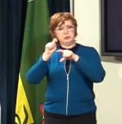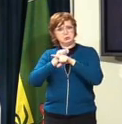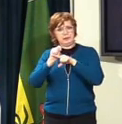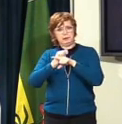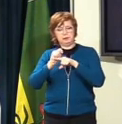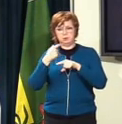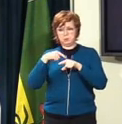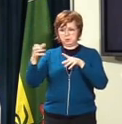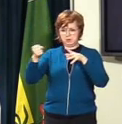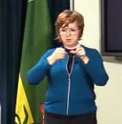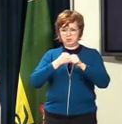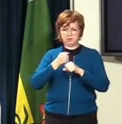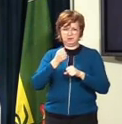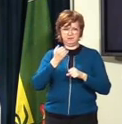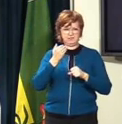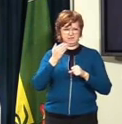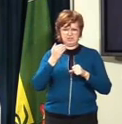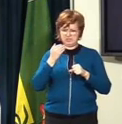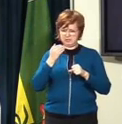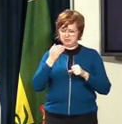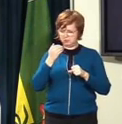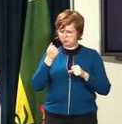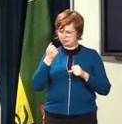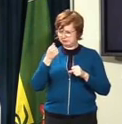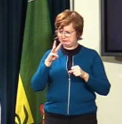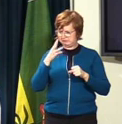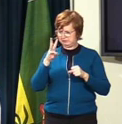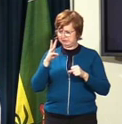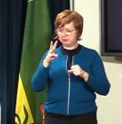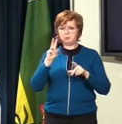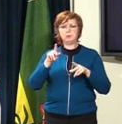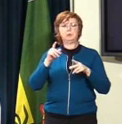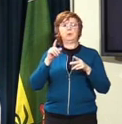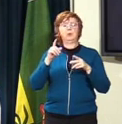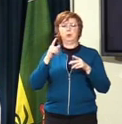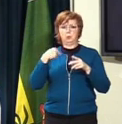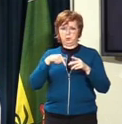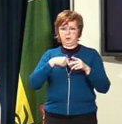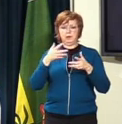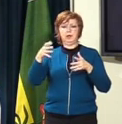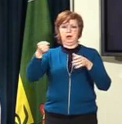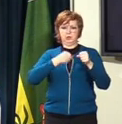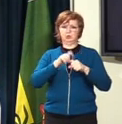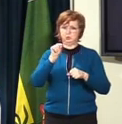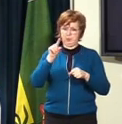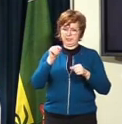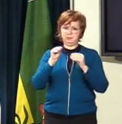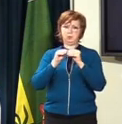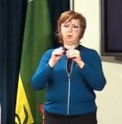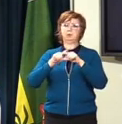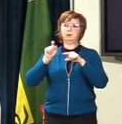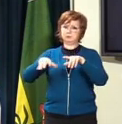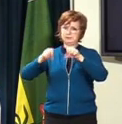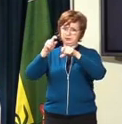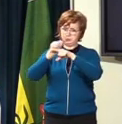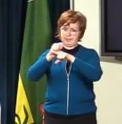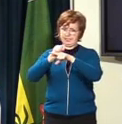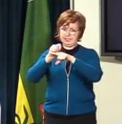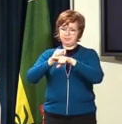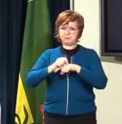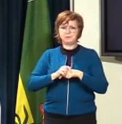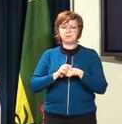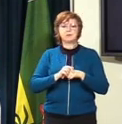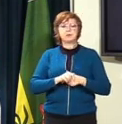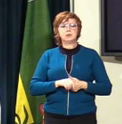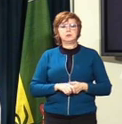already significantly increased our capacity, and there's 20 more in that space. And then again, to reduce timing and also